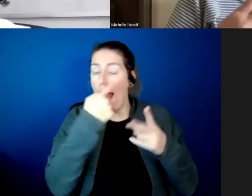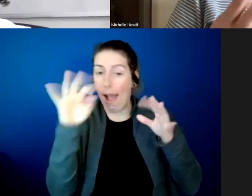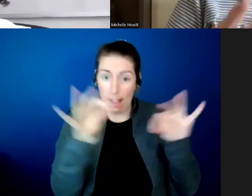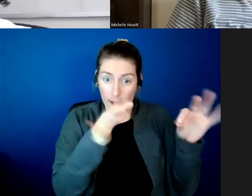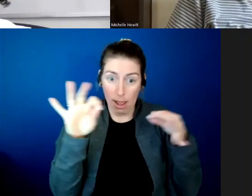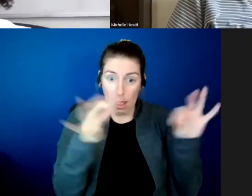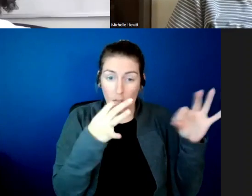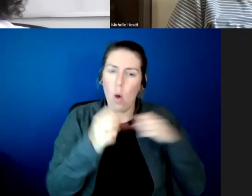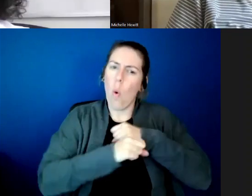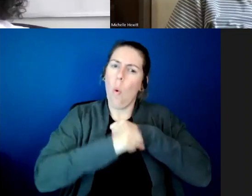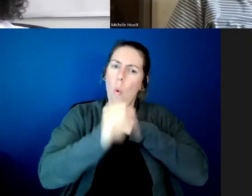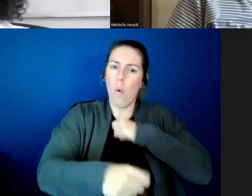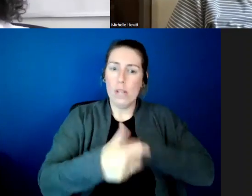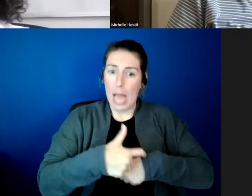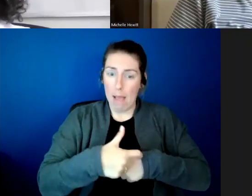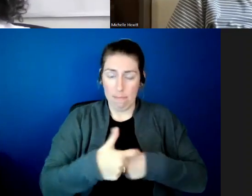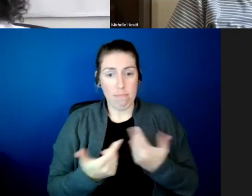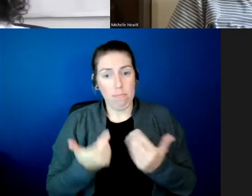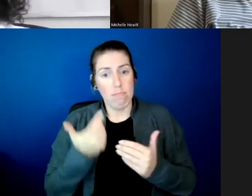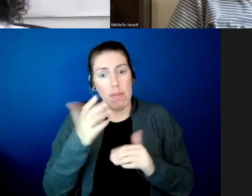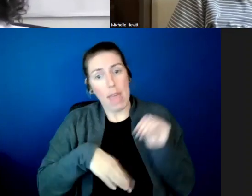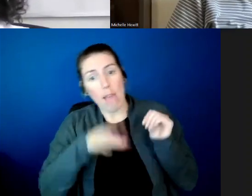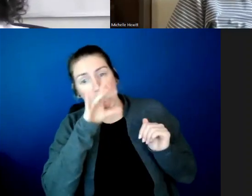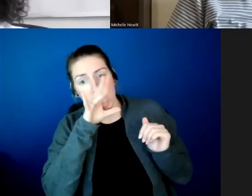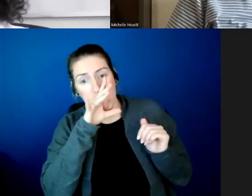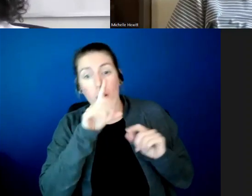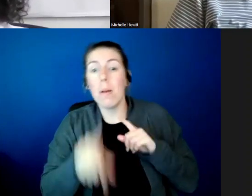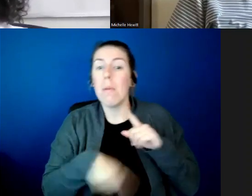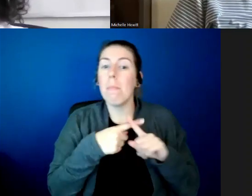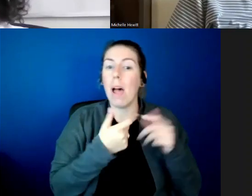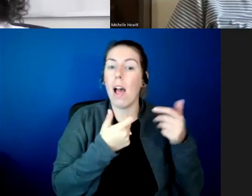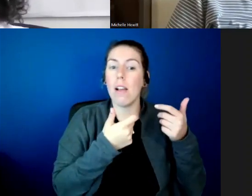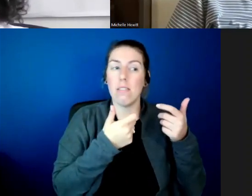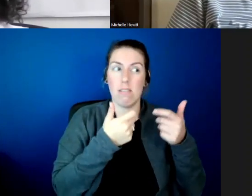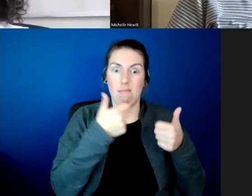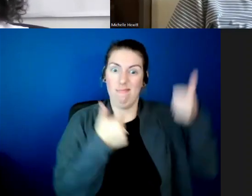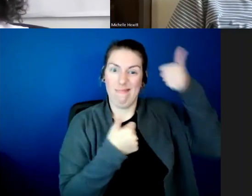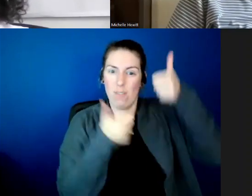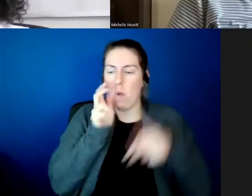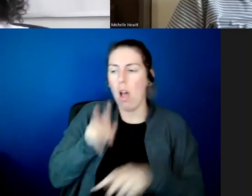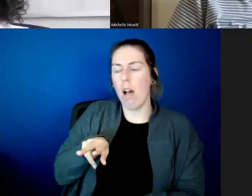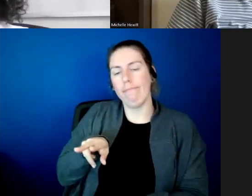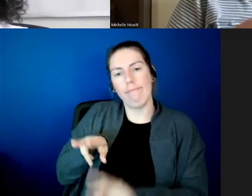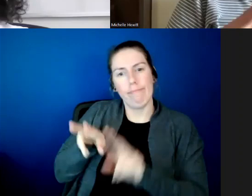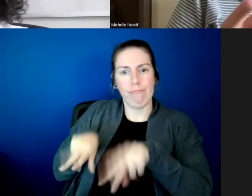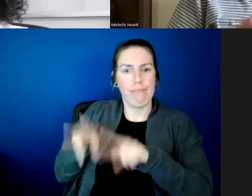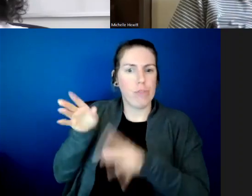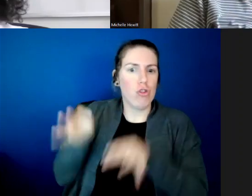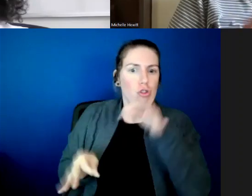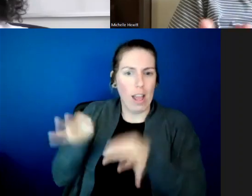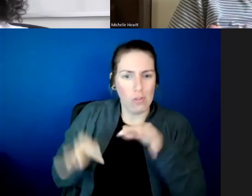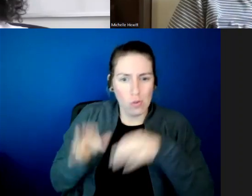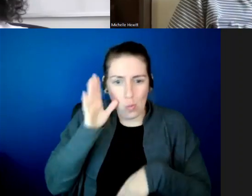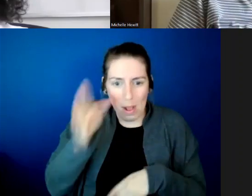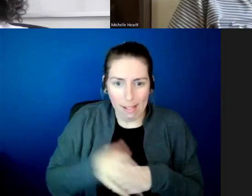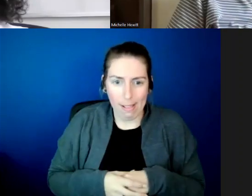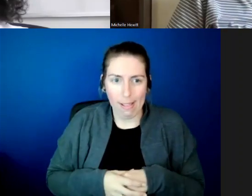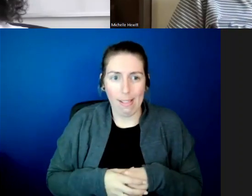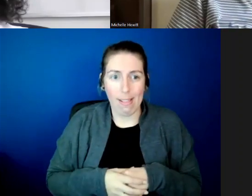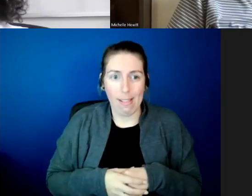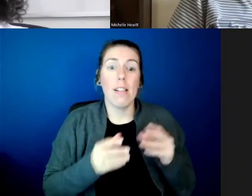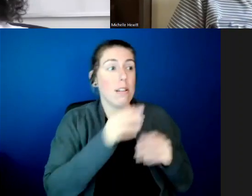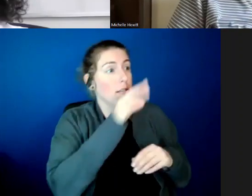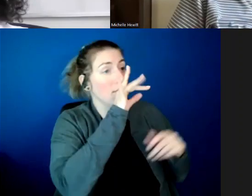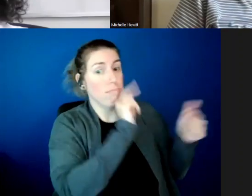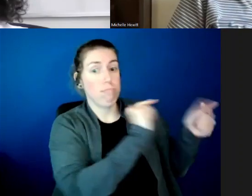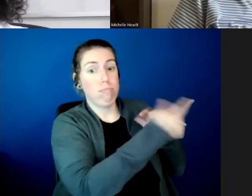takes longer and comes with a judgment than somebody who is able to talk to each other the way Bety